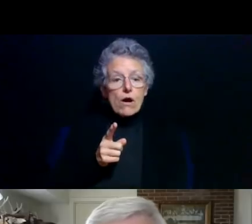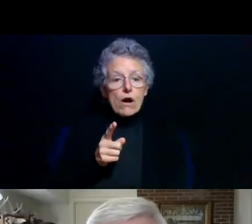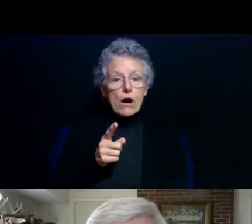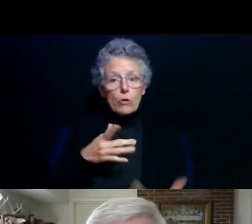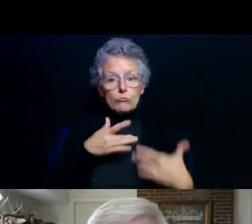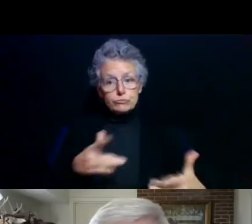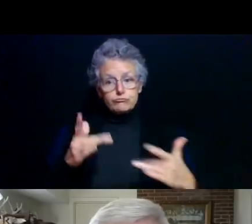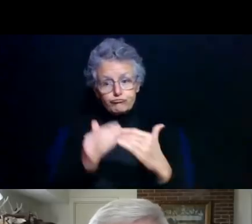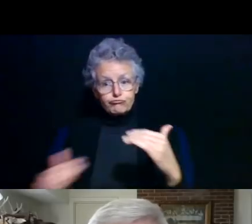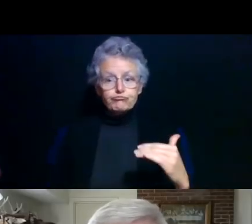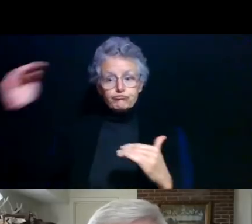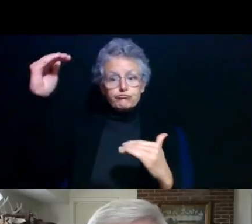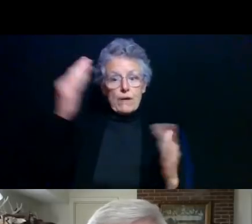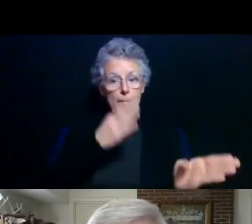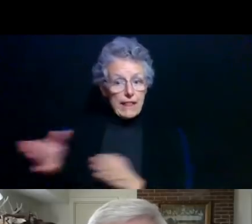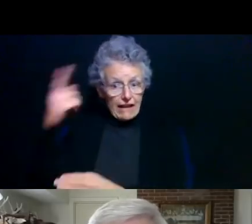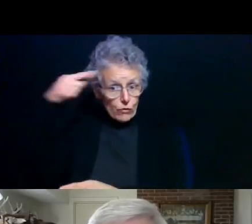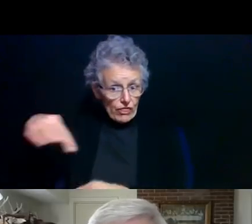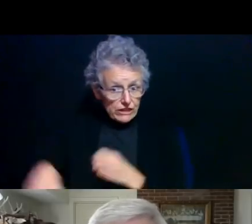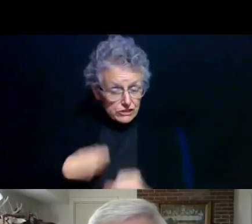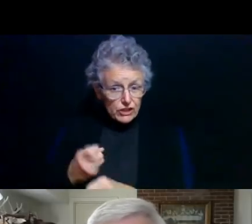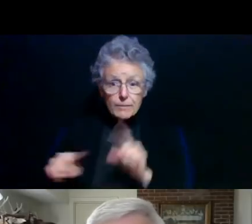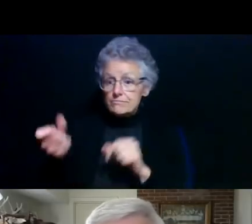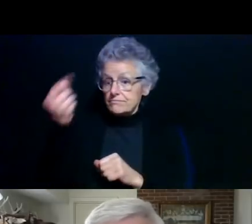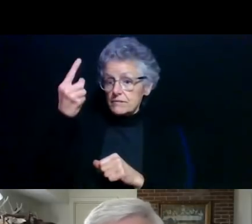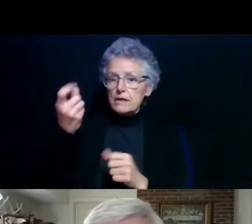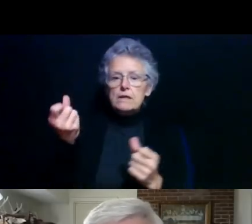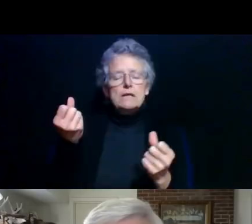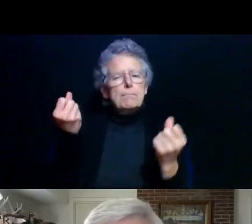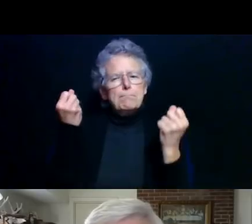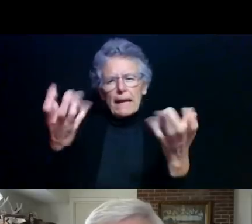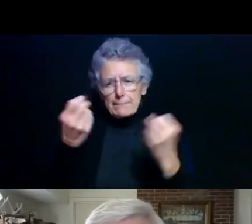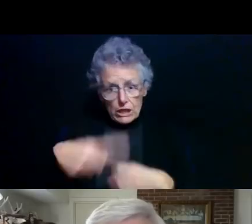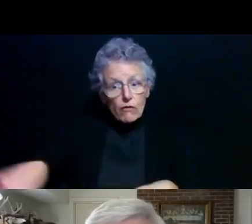well ahead of the plan for this year due to the work of many of